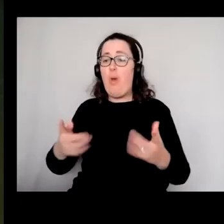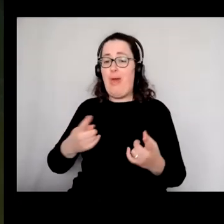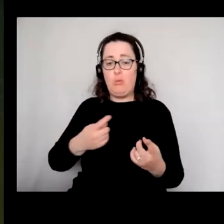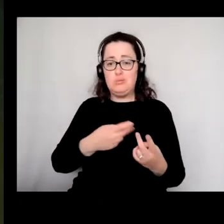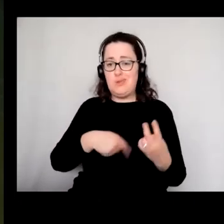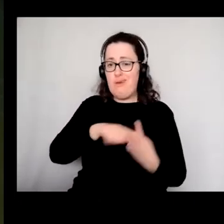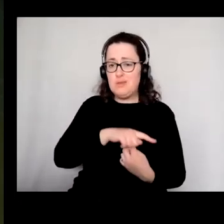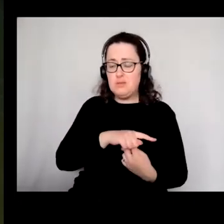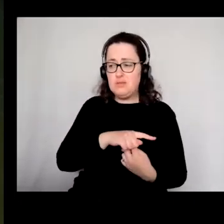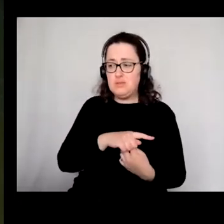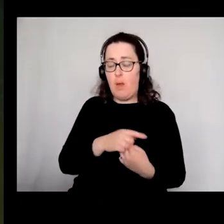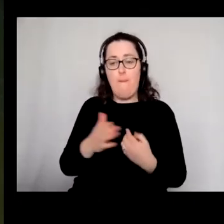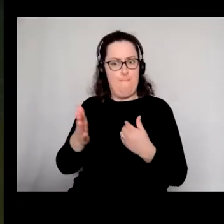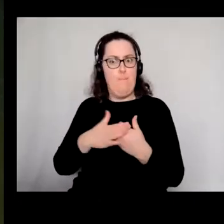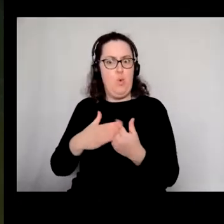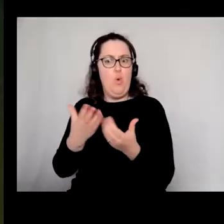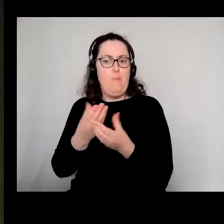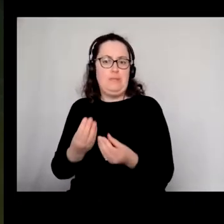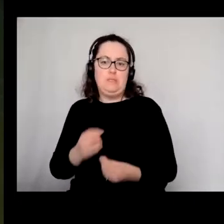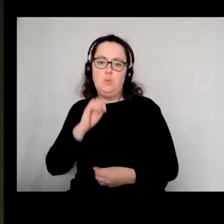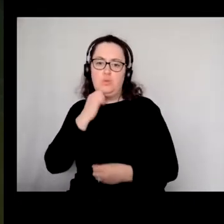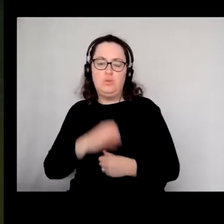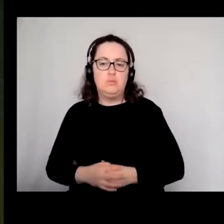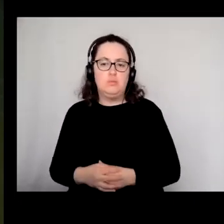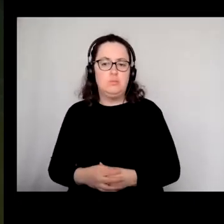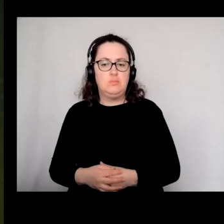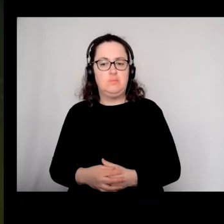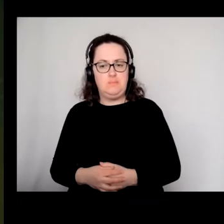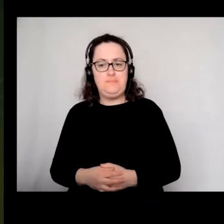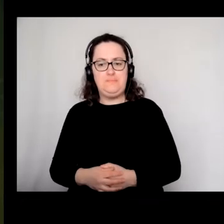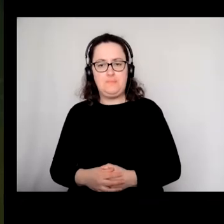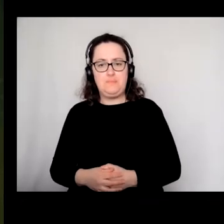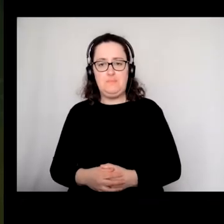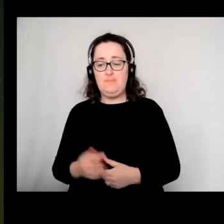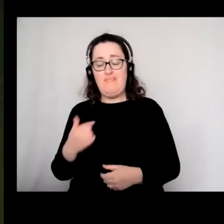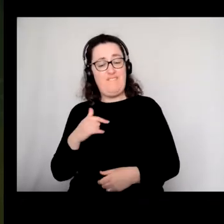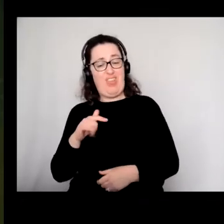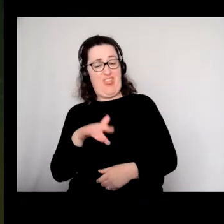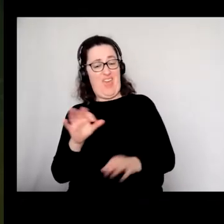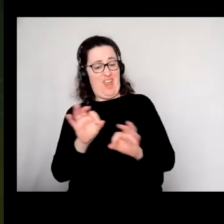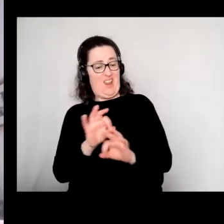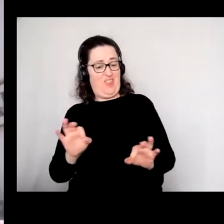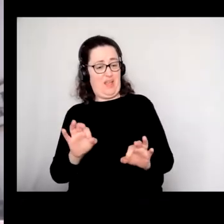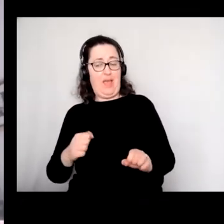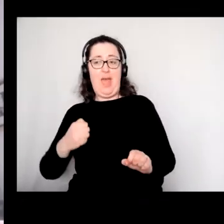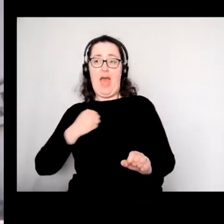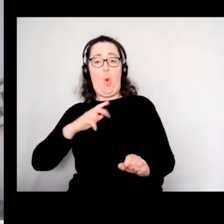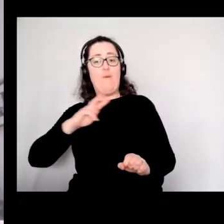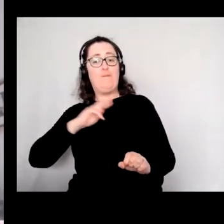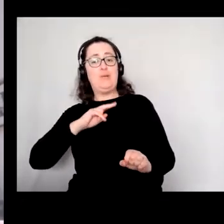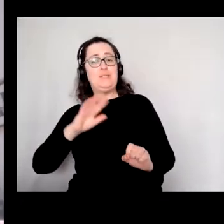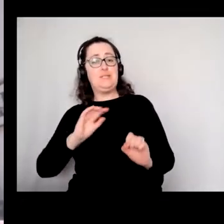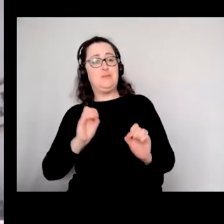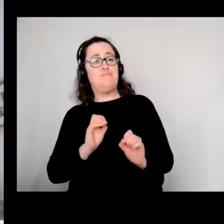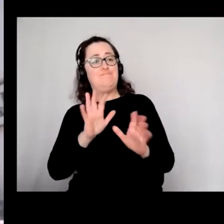of things may have been missed. And I think that's, you know, the really important thing is if we're not there, our voices aren't heard. I was also thinking,